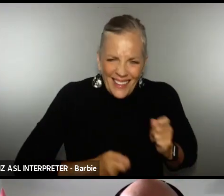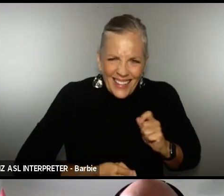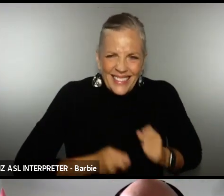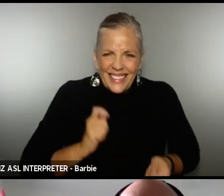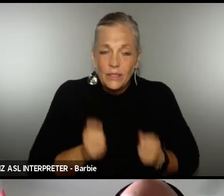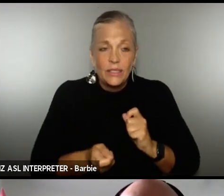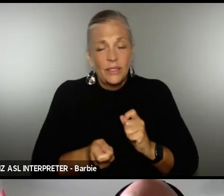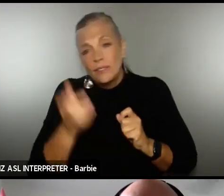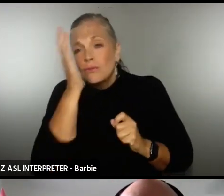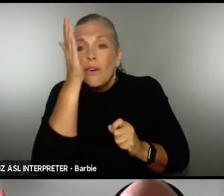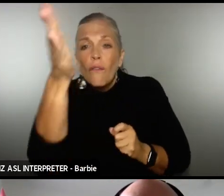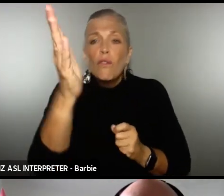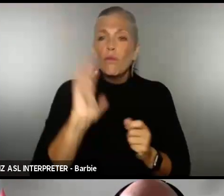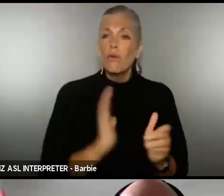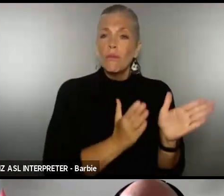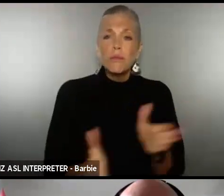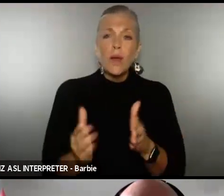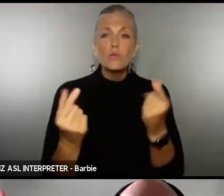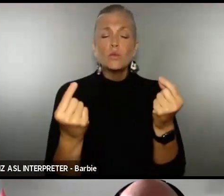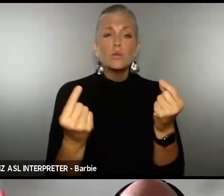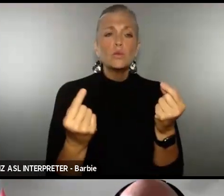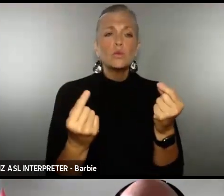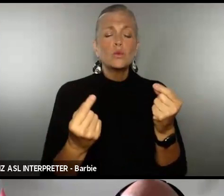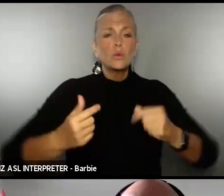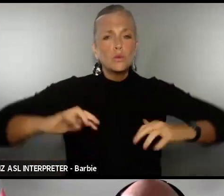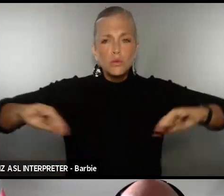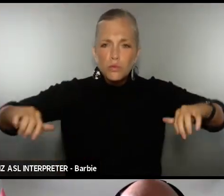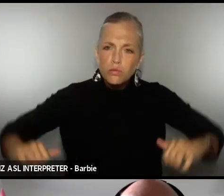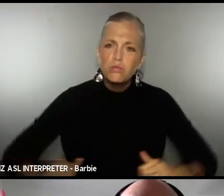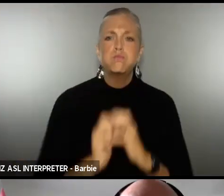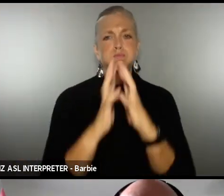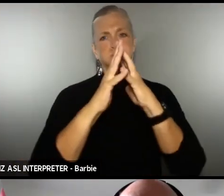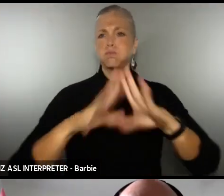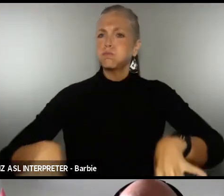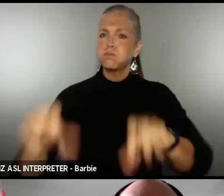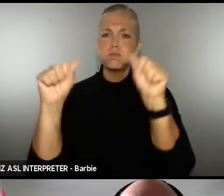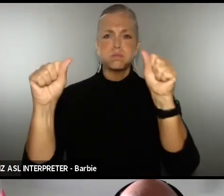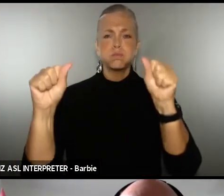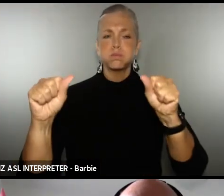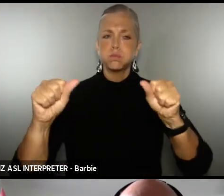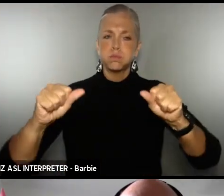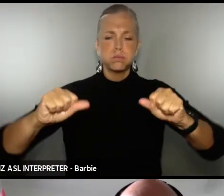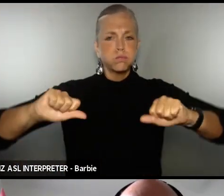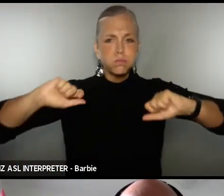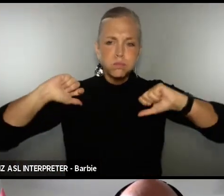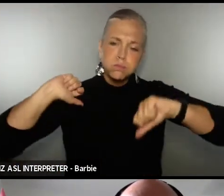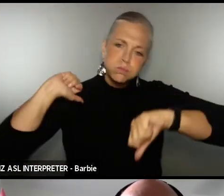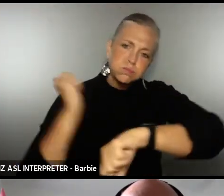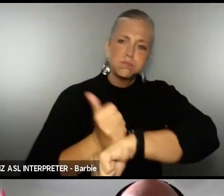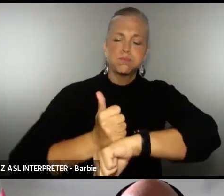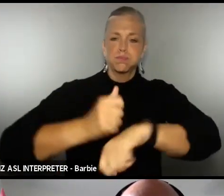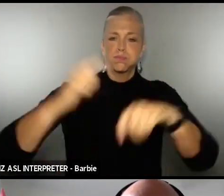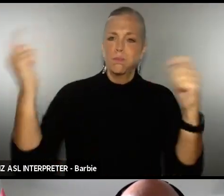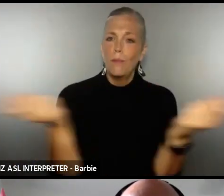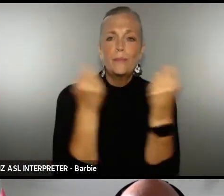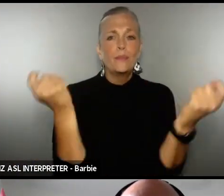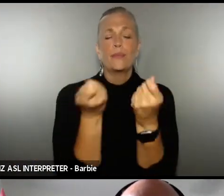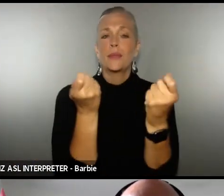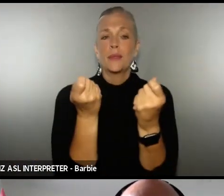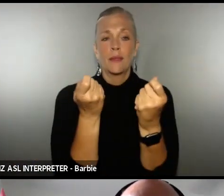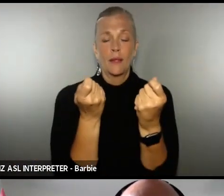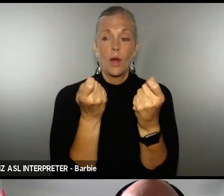to bring this full force and do a festival, you know, once